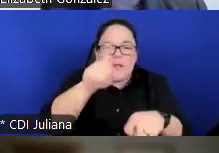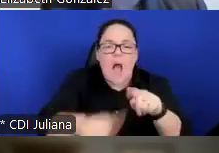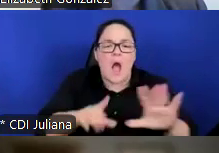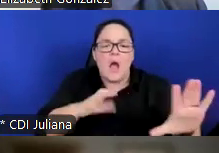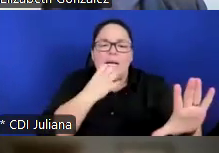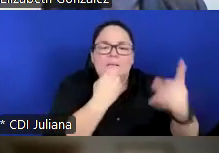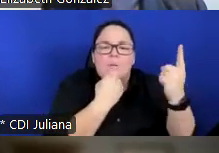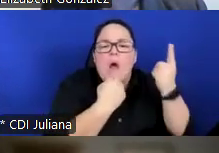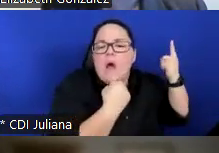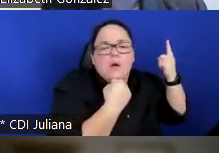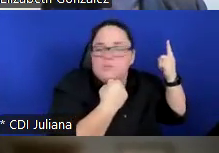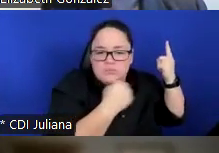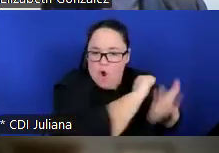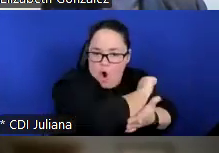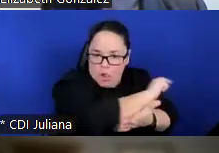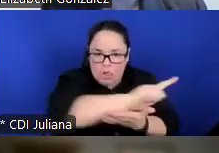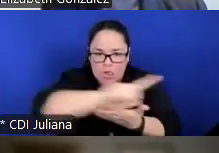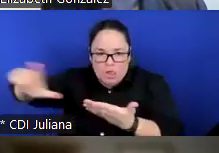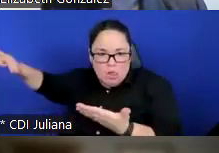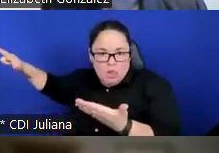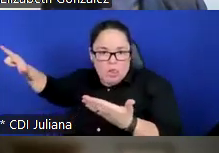to include or not include.